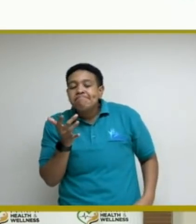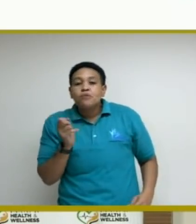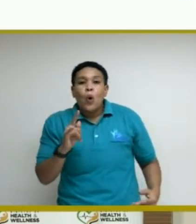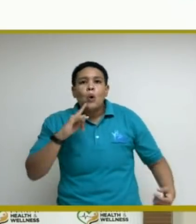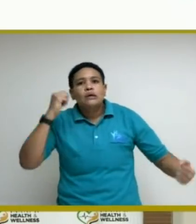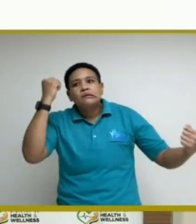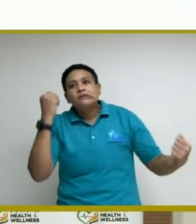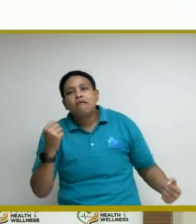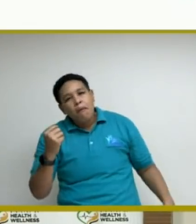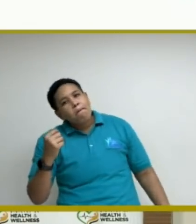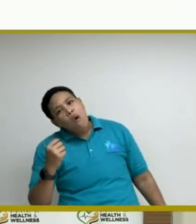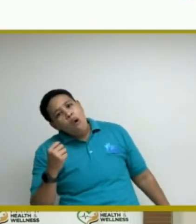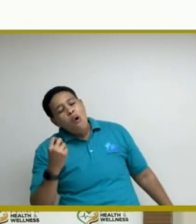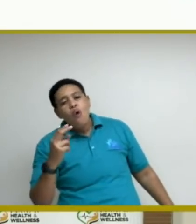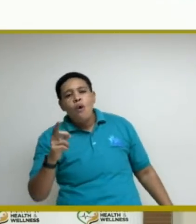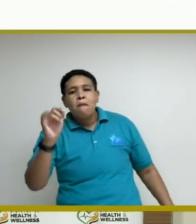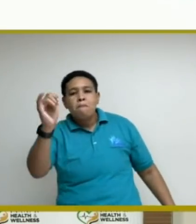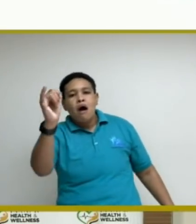ill.